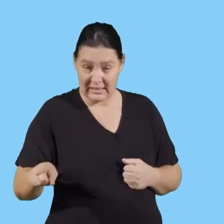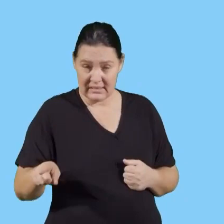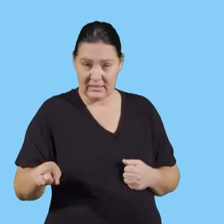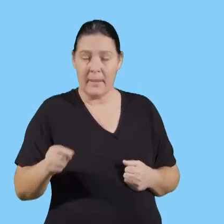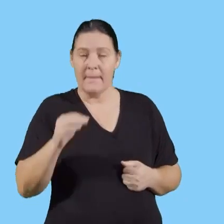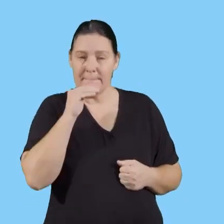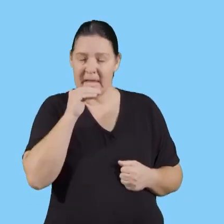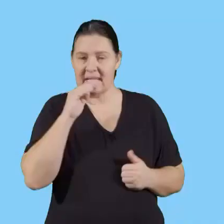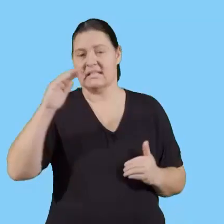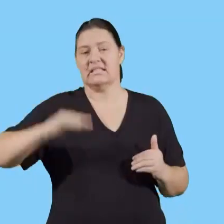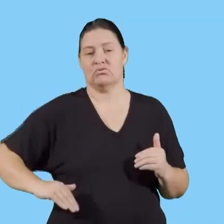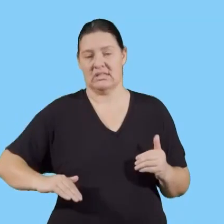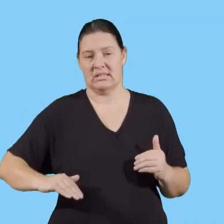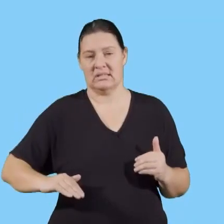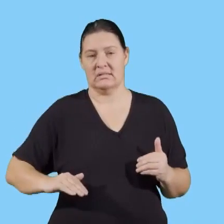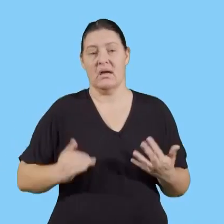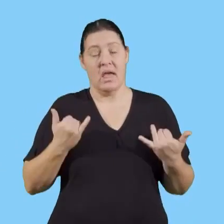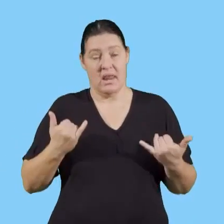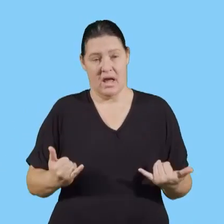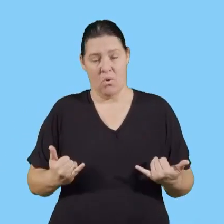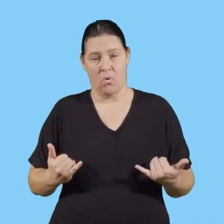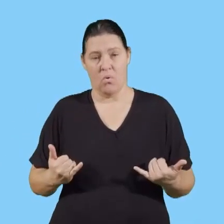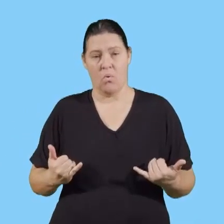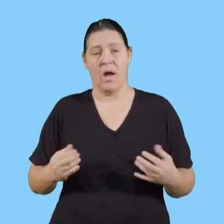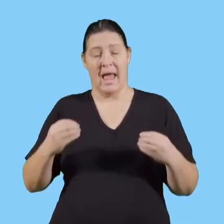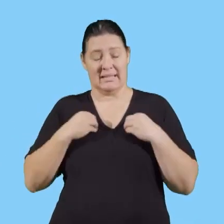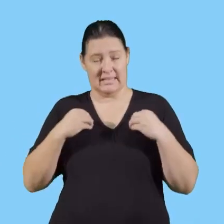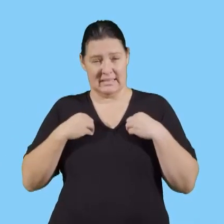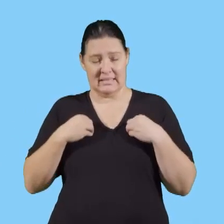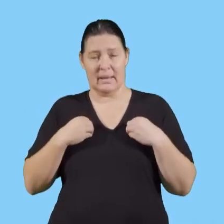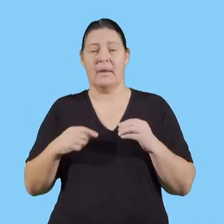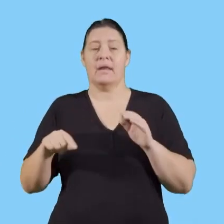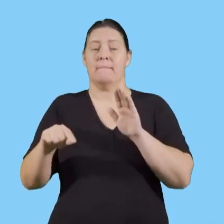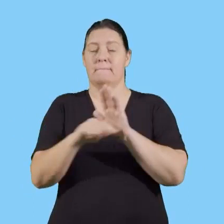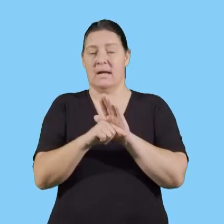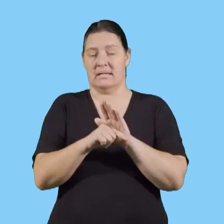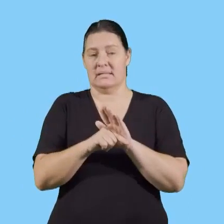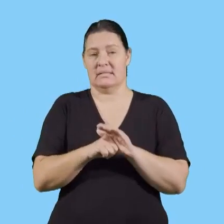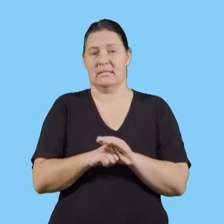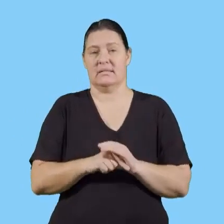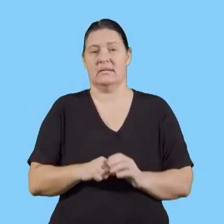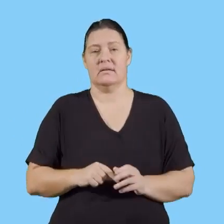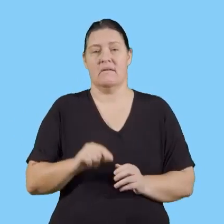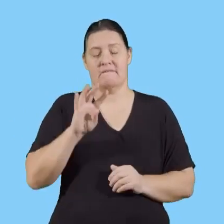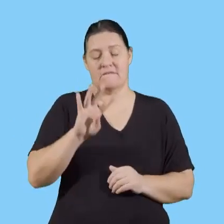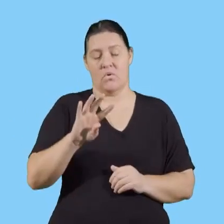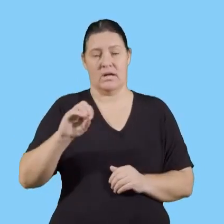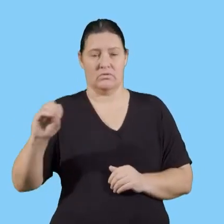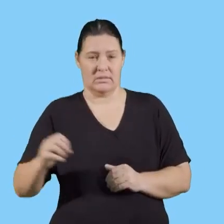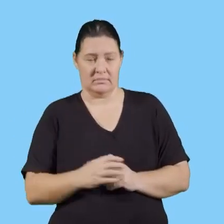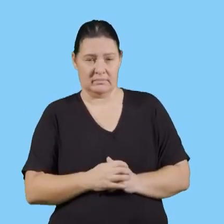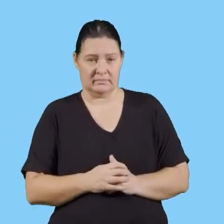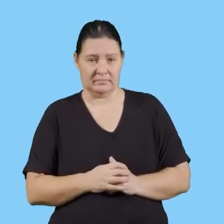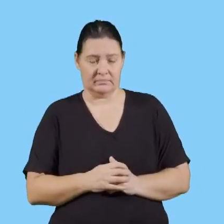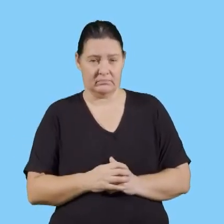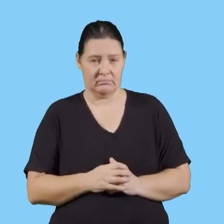we are decreasing it. That means I'm coming now to my asset and I'm decreasing it by 400.